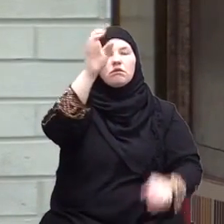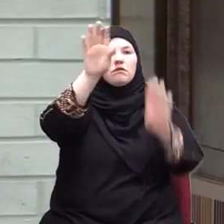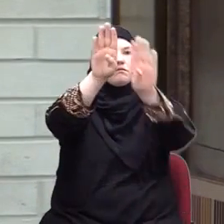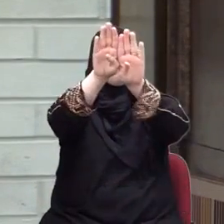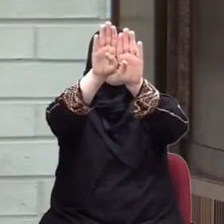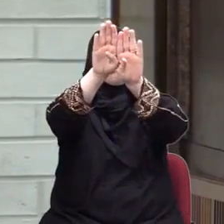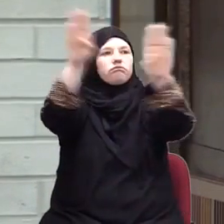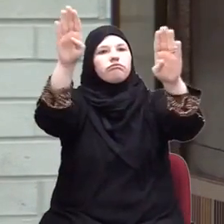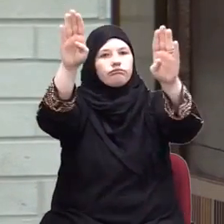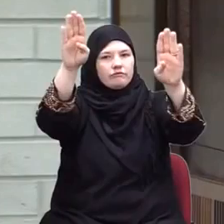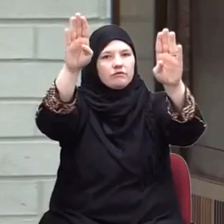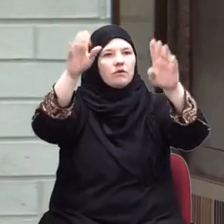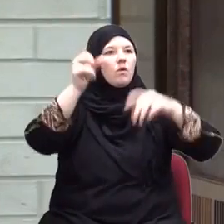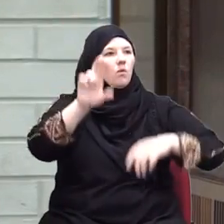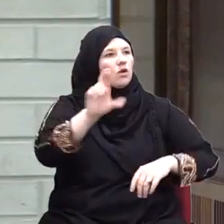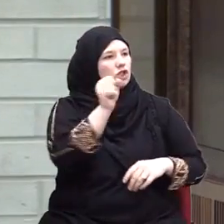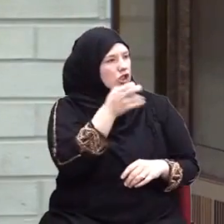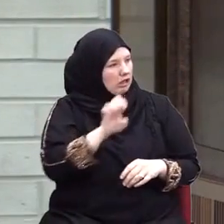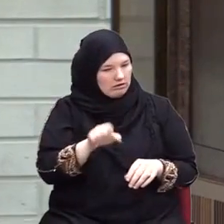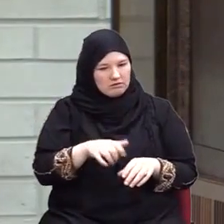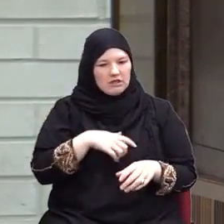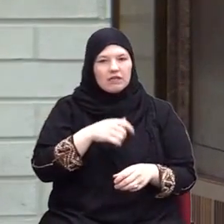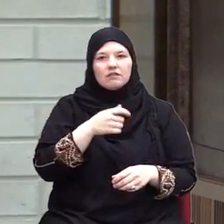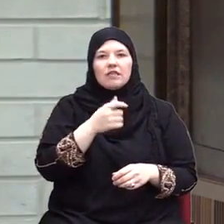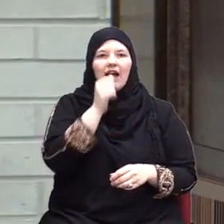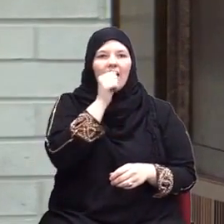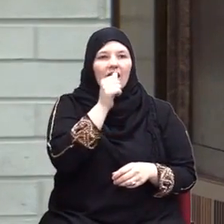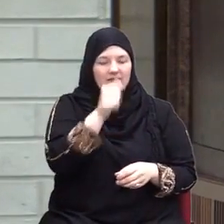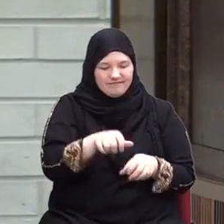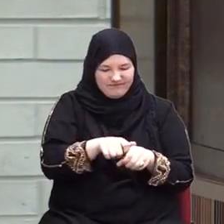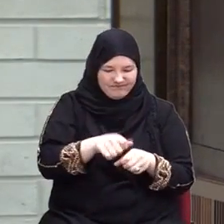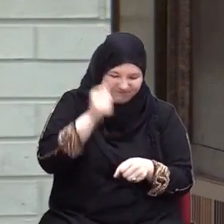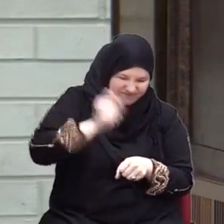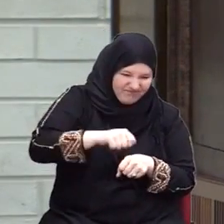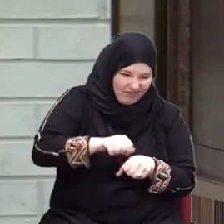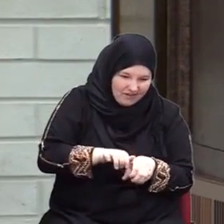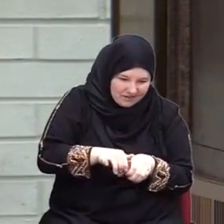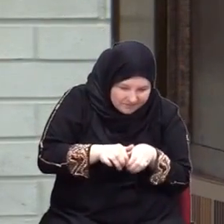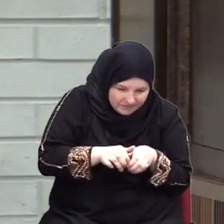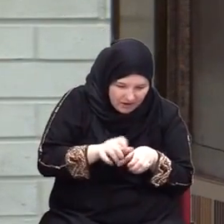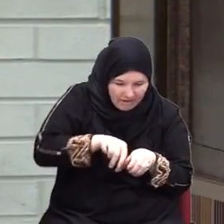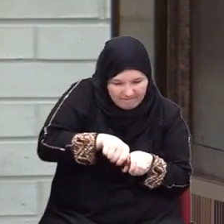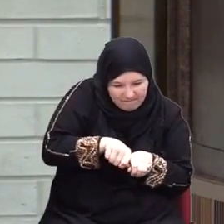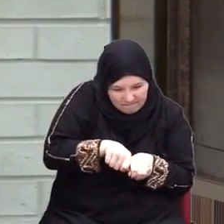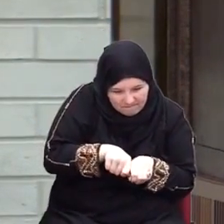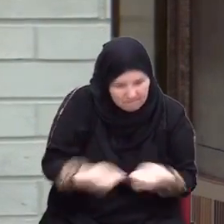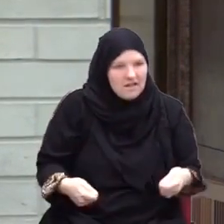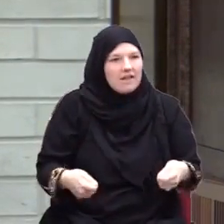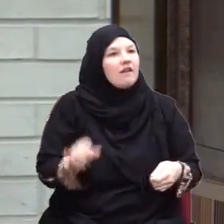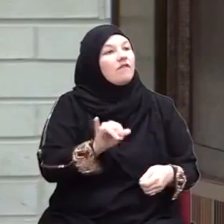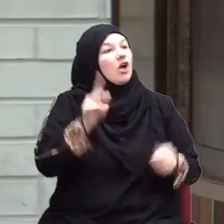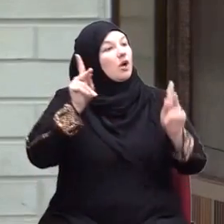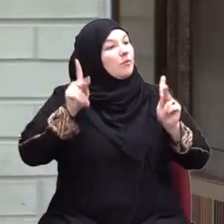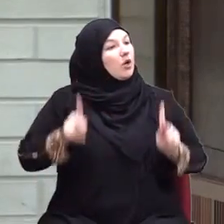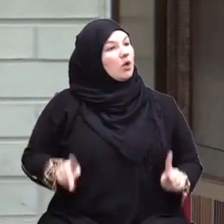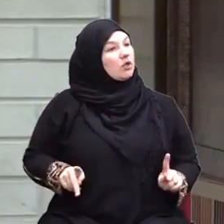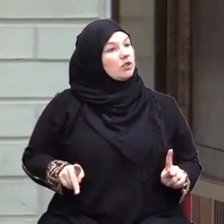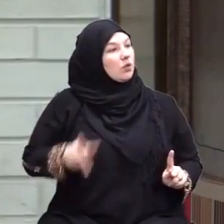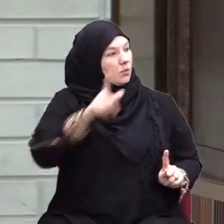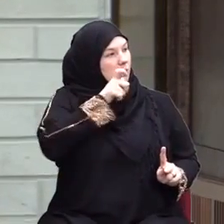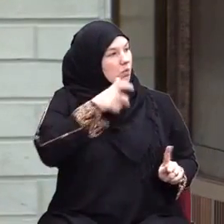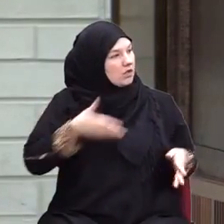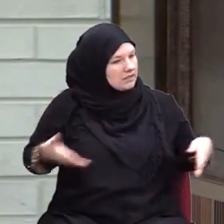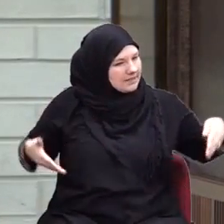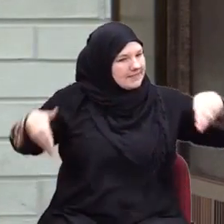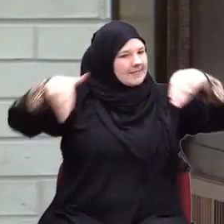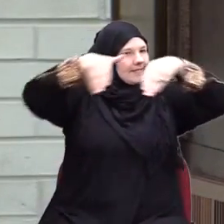what? To get the nut from inside. So what you have here is a person who is given a shell in the form of